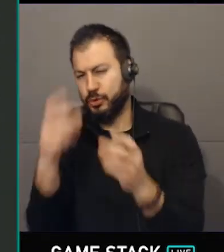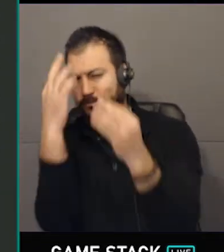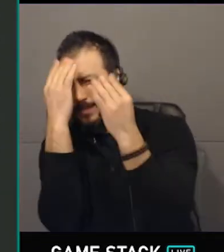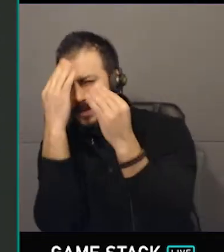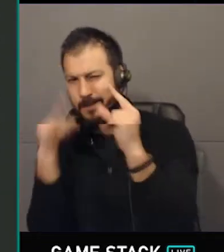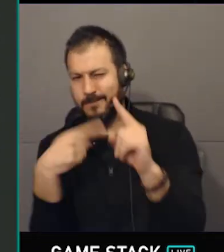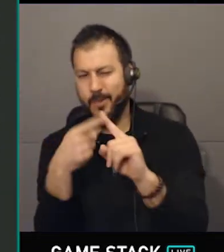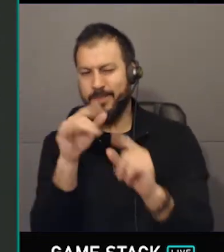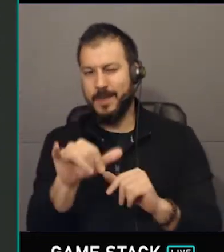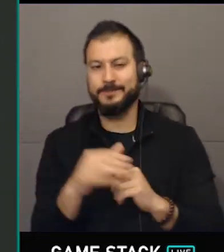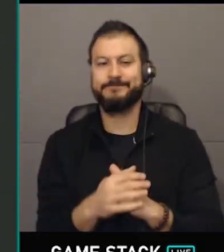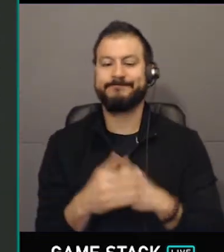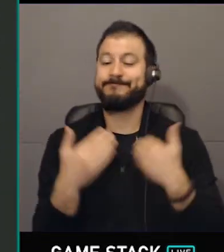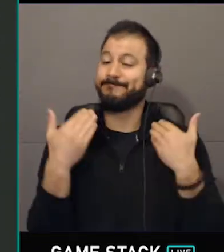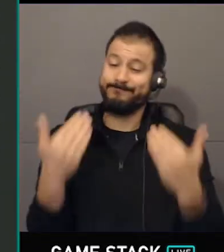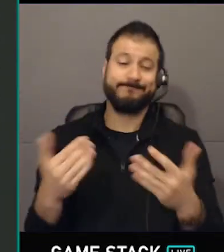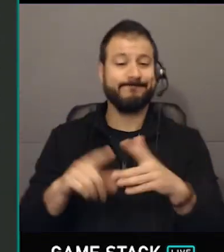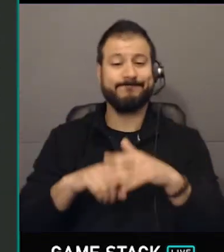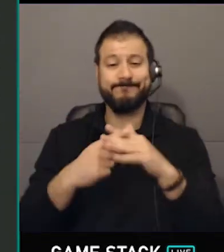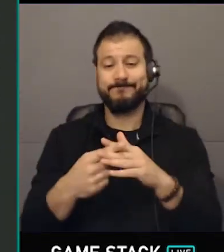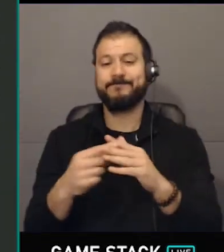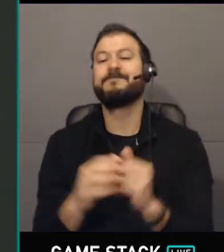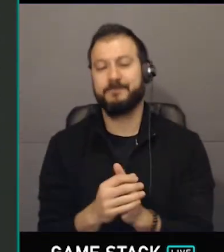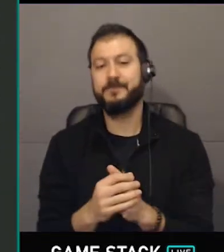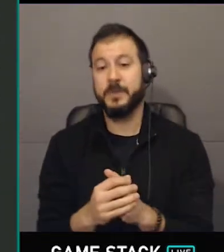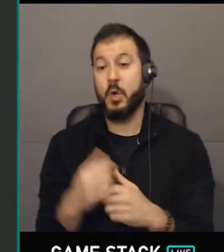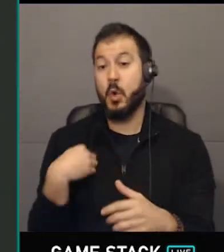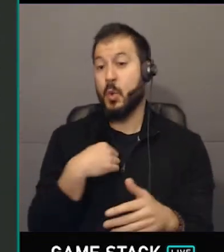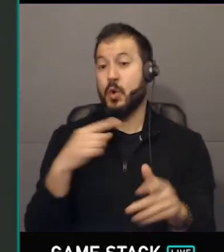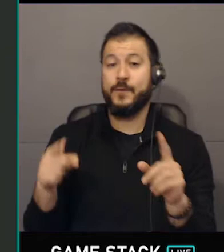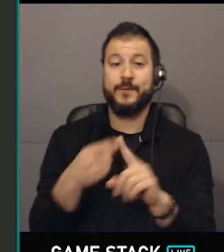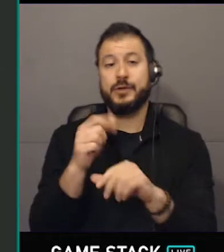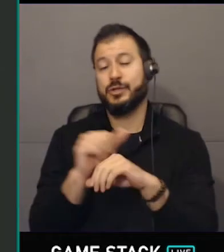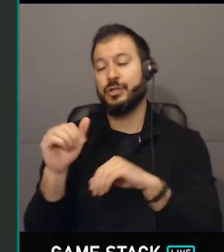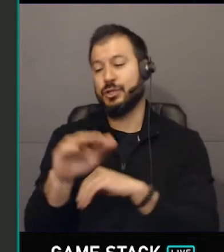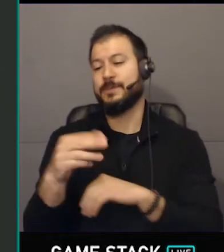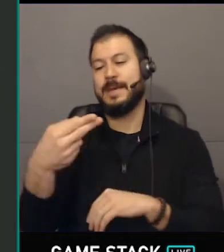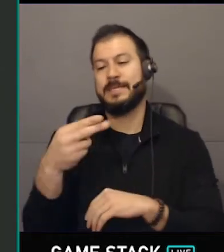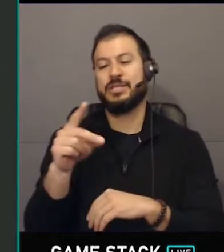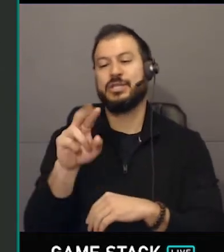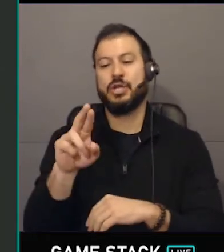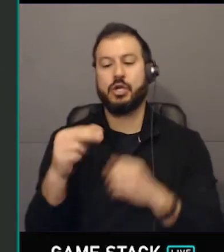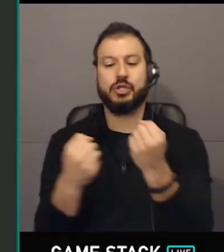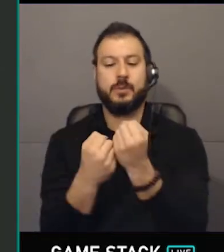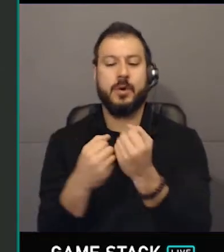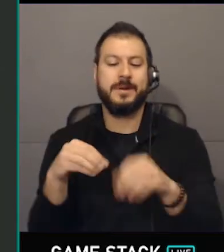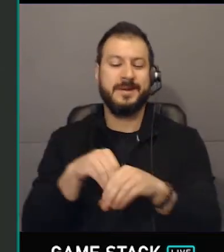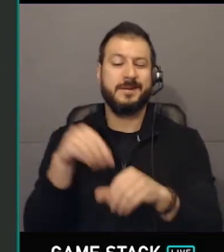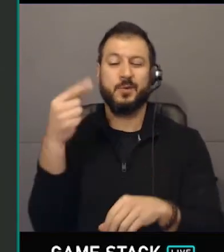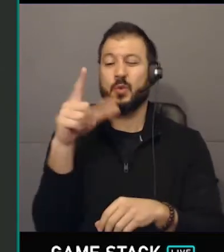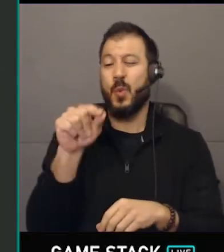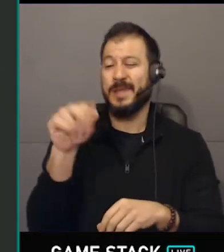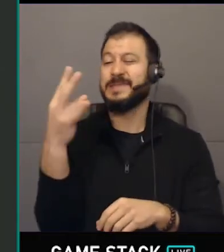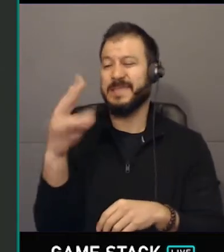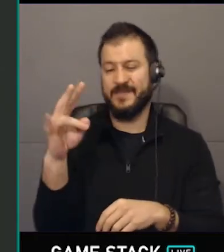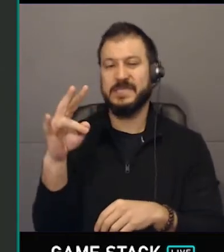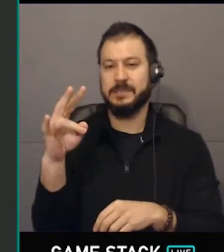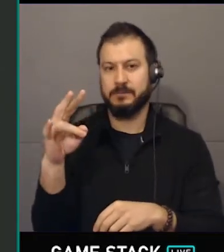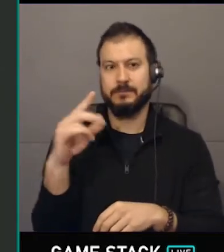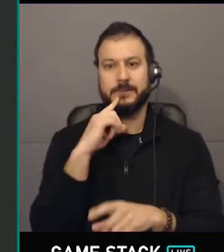Okay, let's dive in. So we first shipped HDR support on Windows 10 back in 2017, and we've come a long